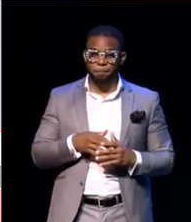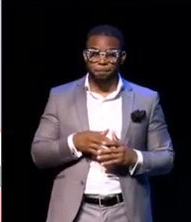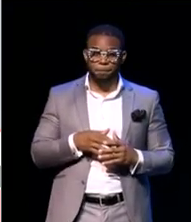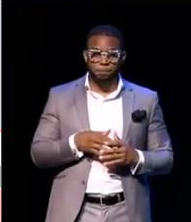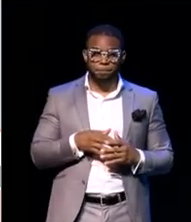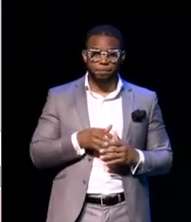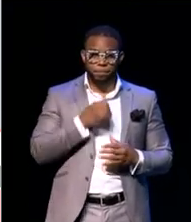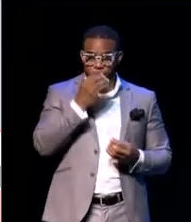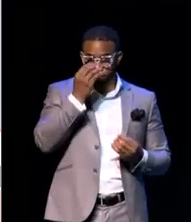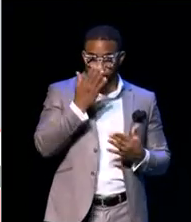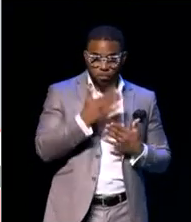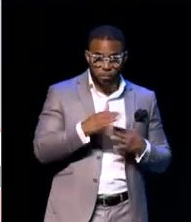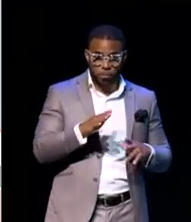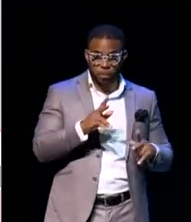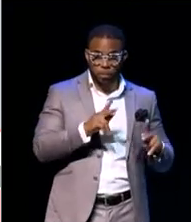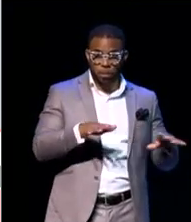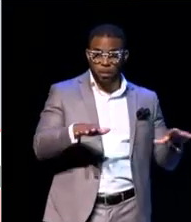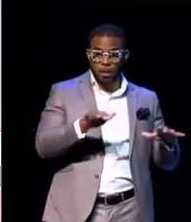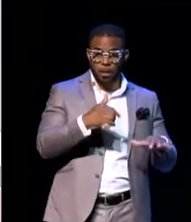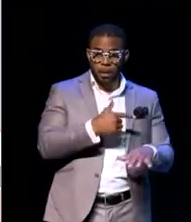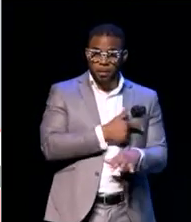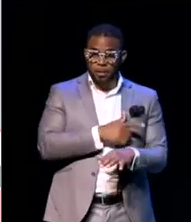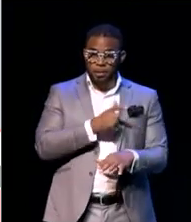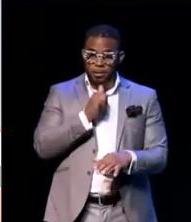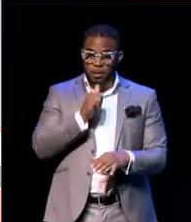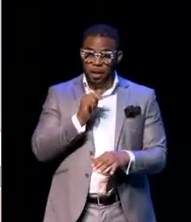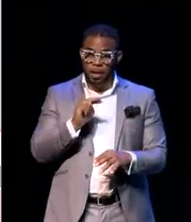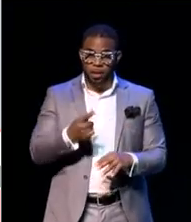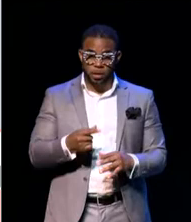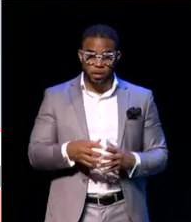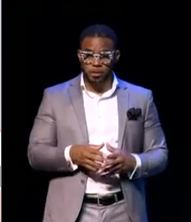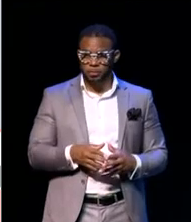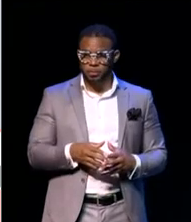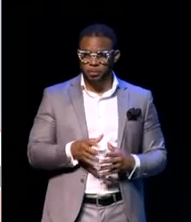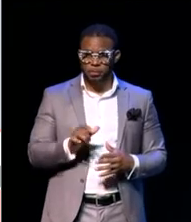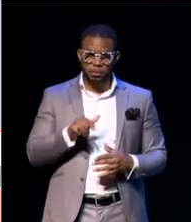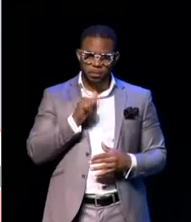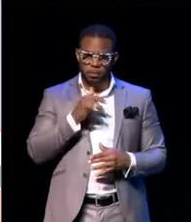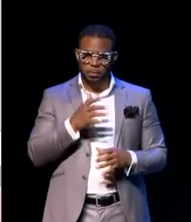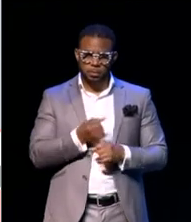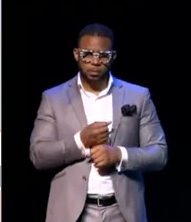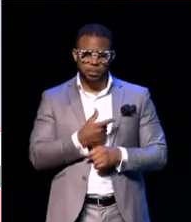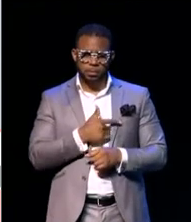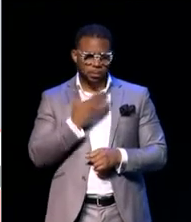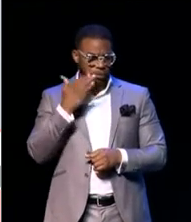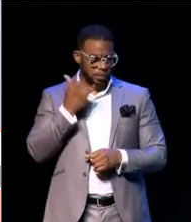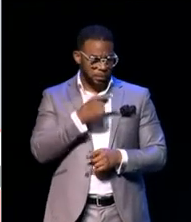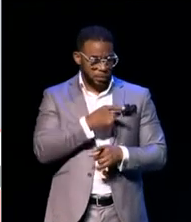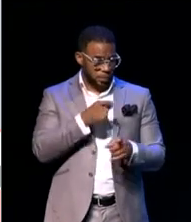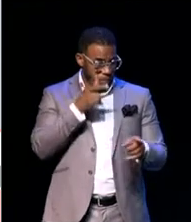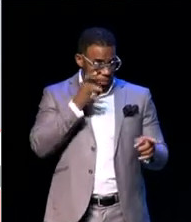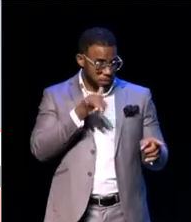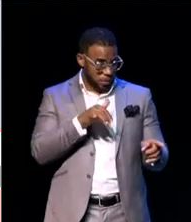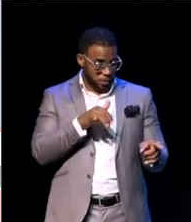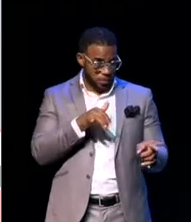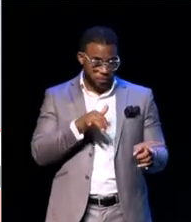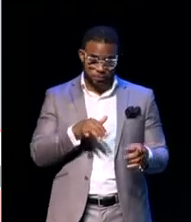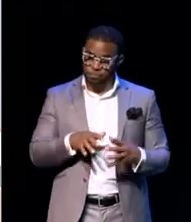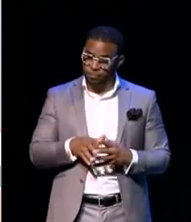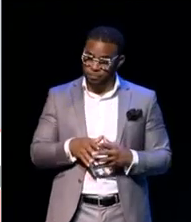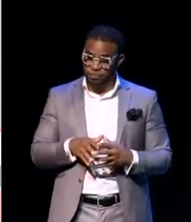had informed some of their parishioners that the vaccines were not good and that they should not get them. I don't know if any of you have heard